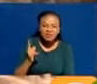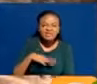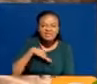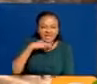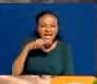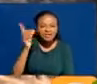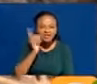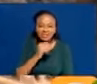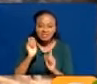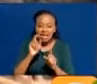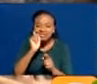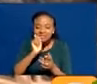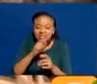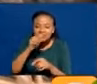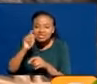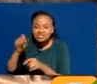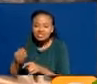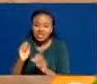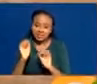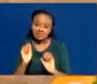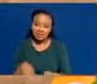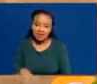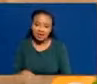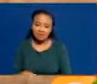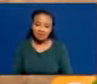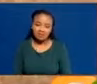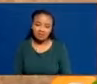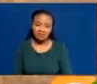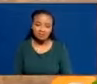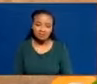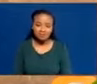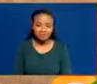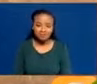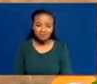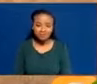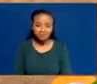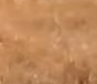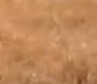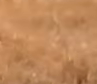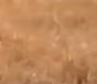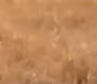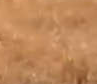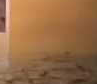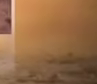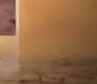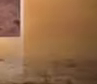from weak and the dead animals. Emily Chebet, Citizen TV, Nairobi.